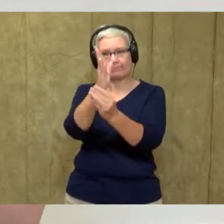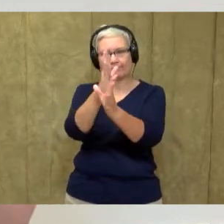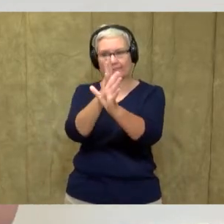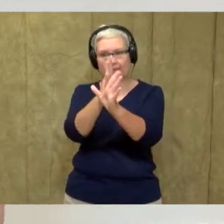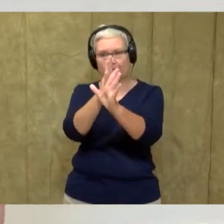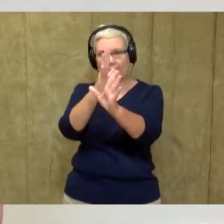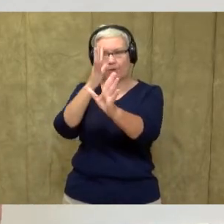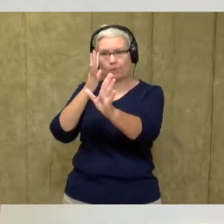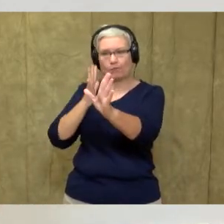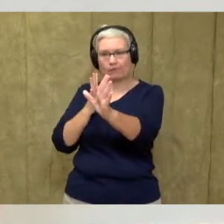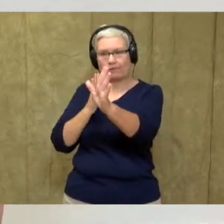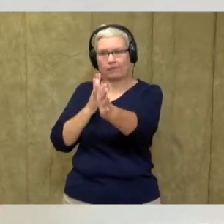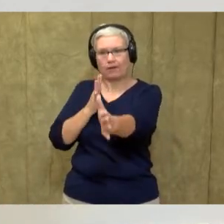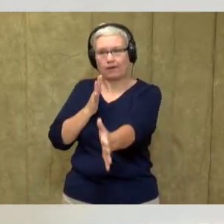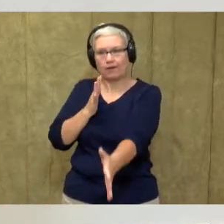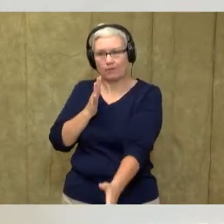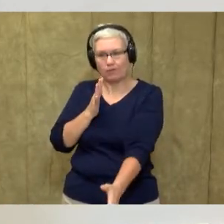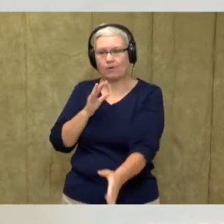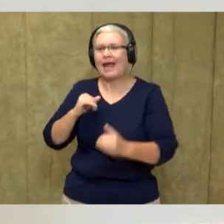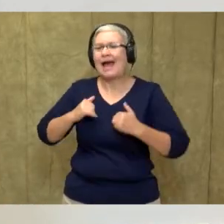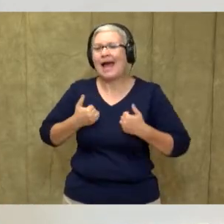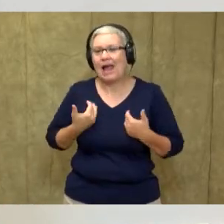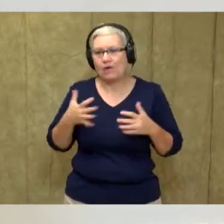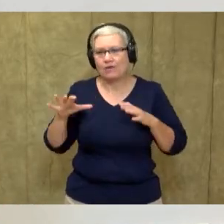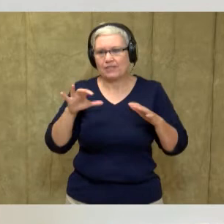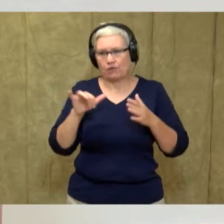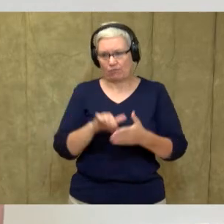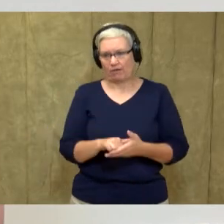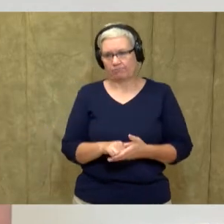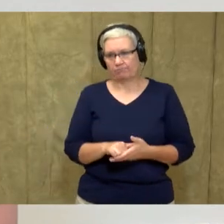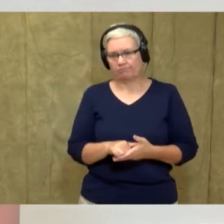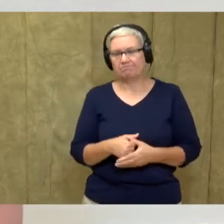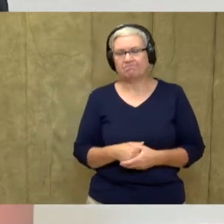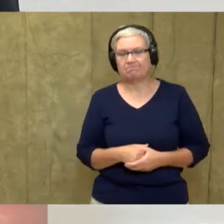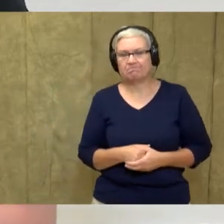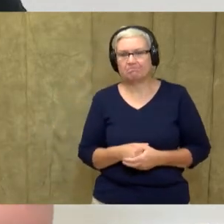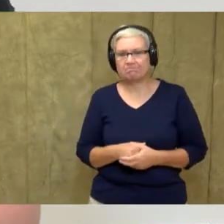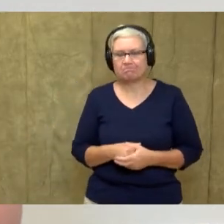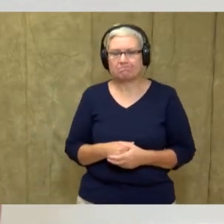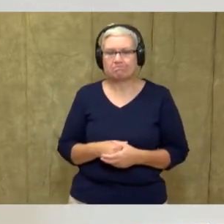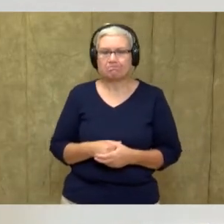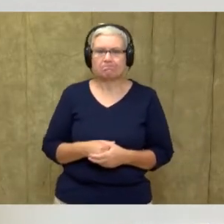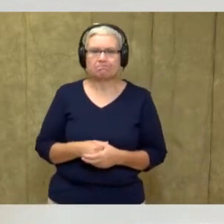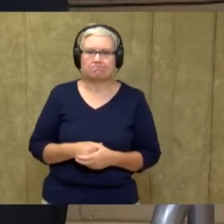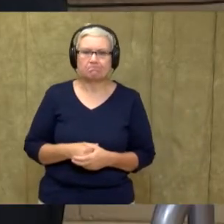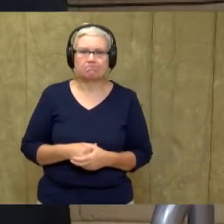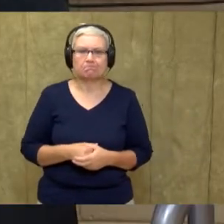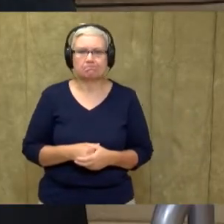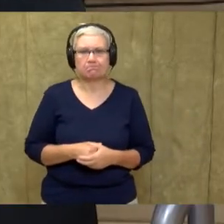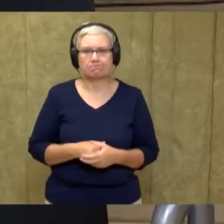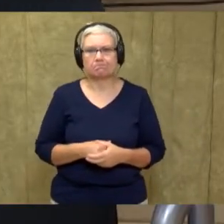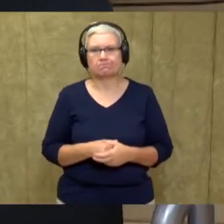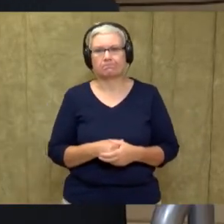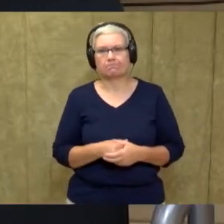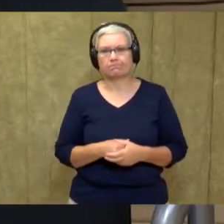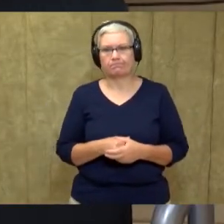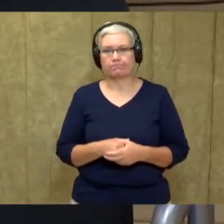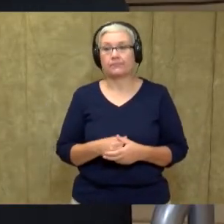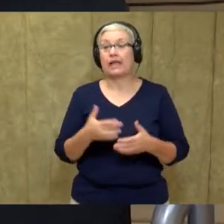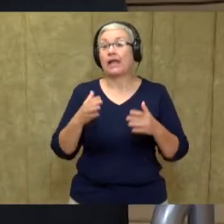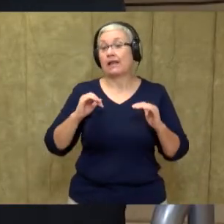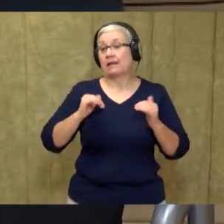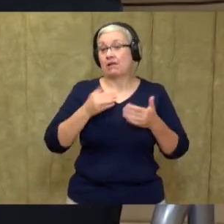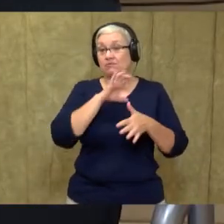get ready to write, we need to see what are barriers to what we're saying, right? I also want us to look at how does he conclude